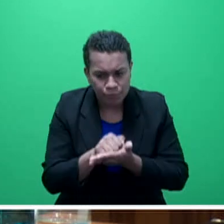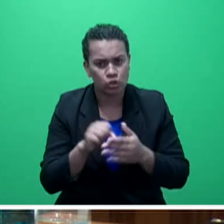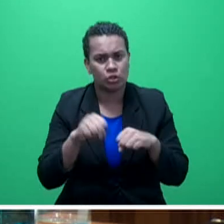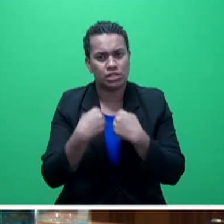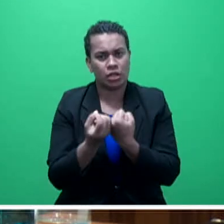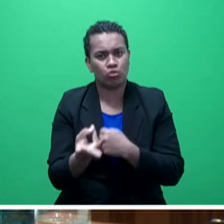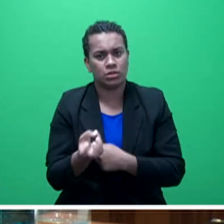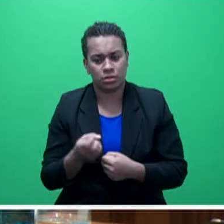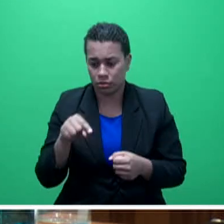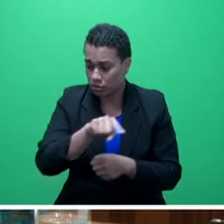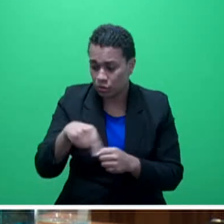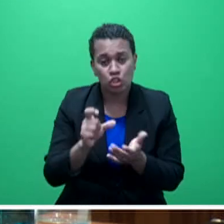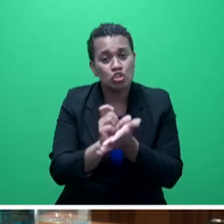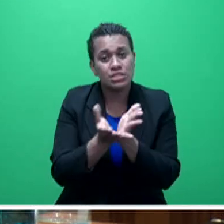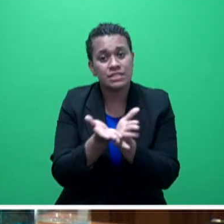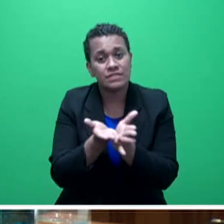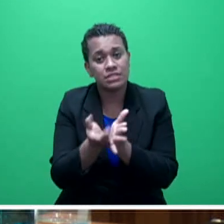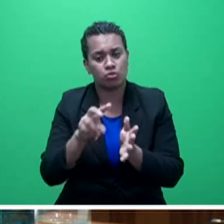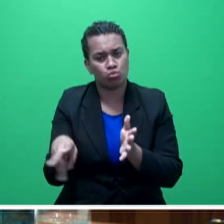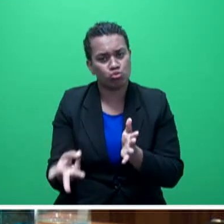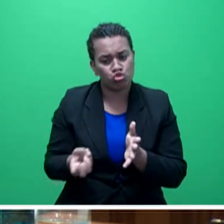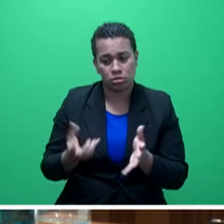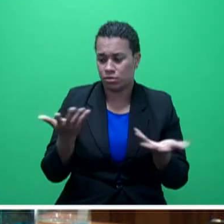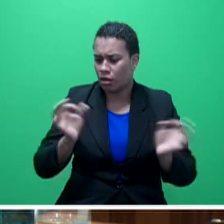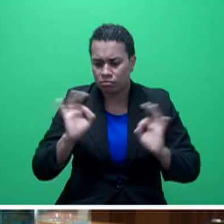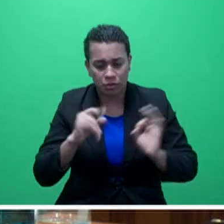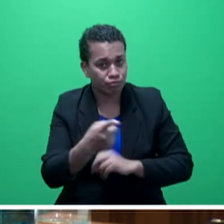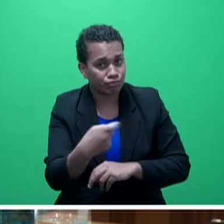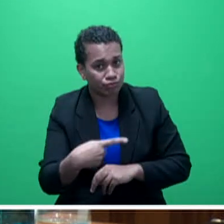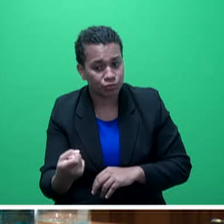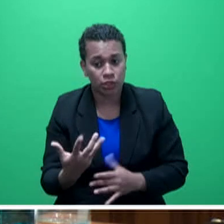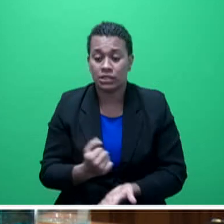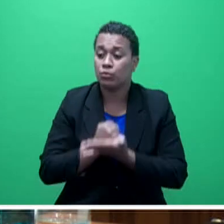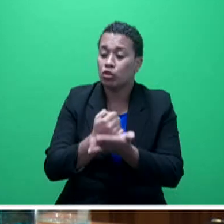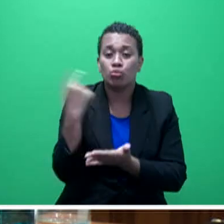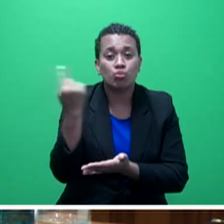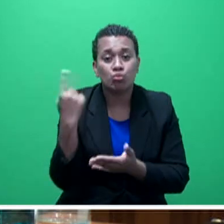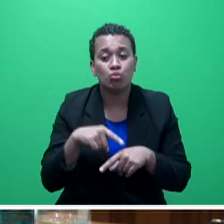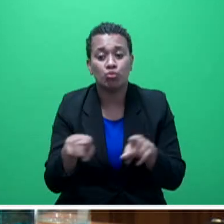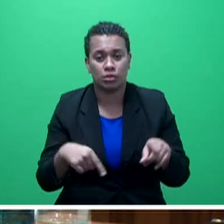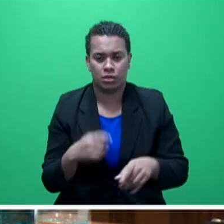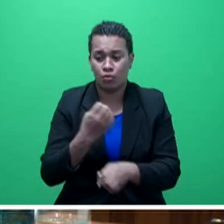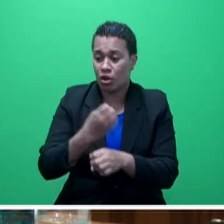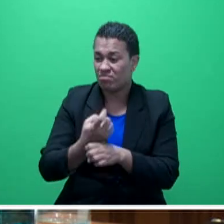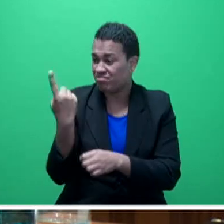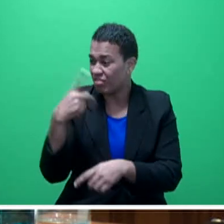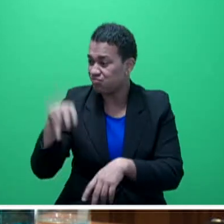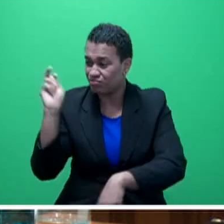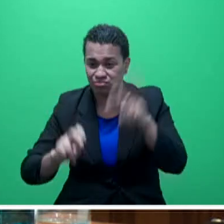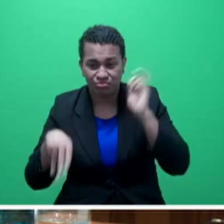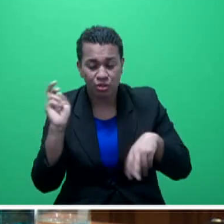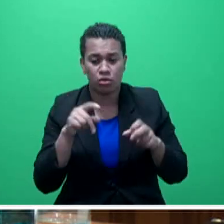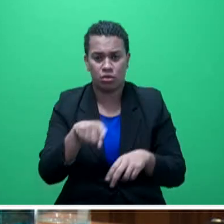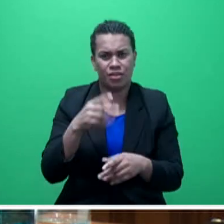by supporting those who are unemployed or underemployed. Progressive because the budget focuses on near